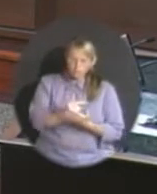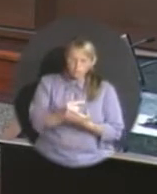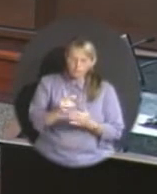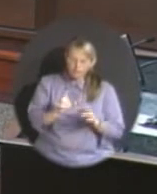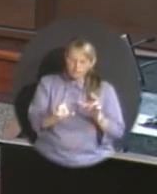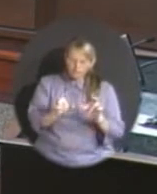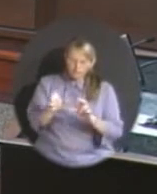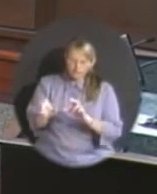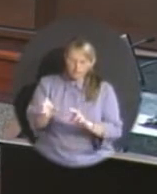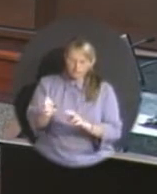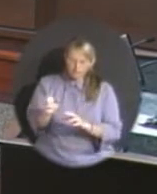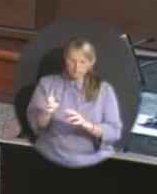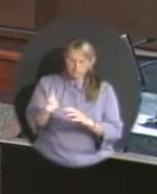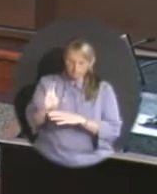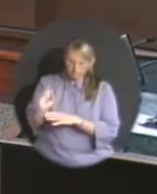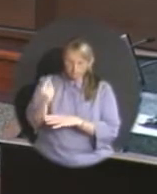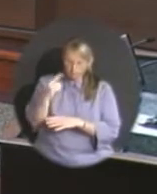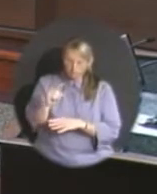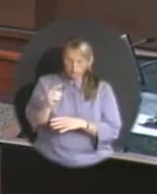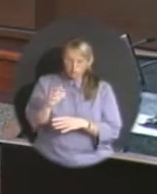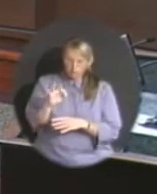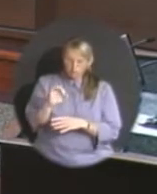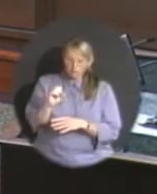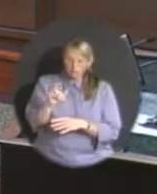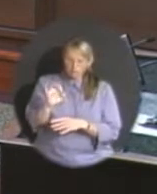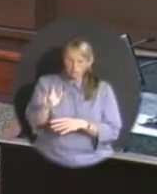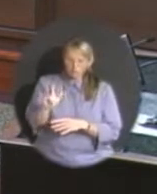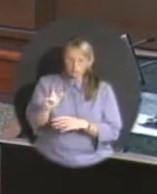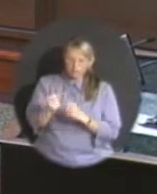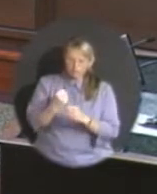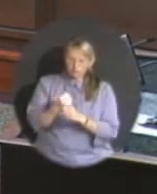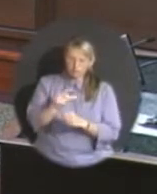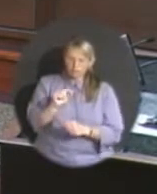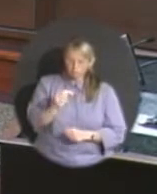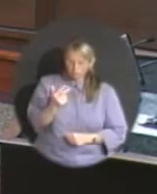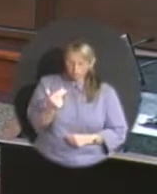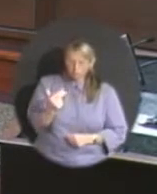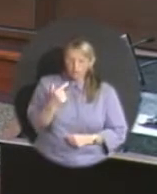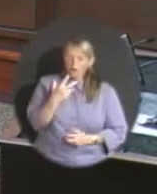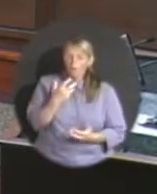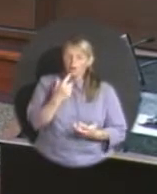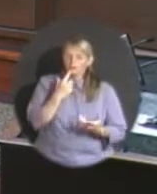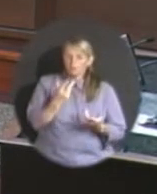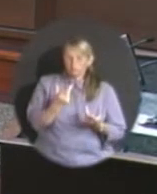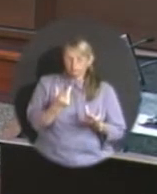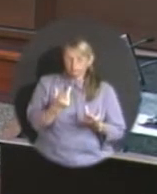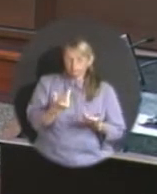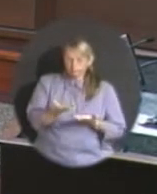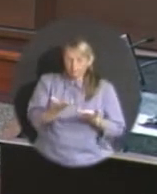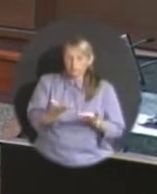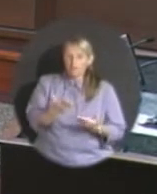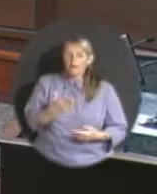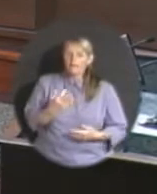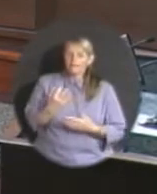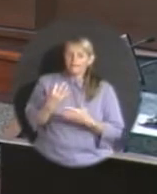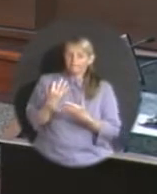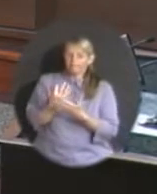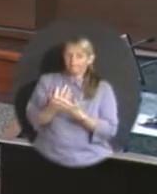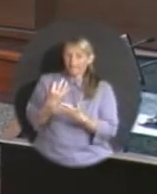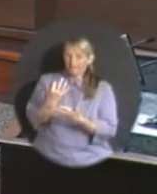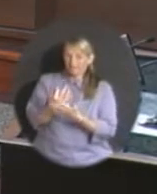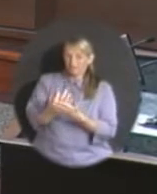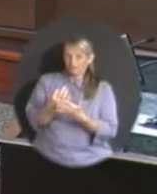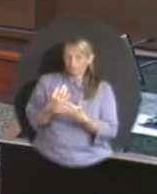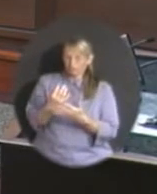to note to the fellow board members and to the public that the financial institution that I am employed by is listed on here